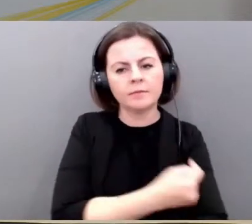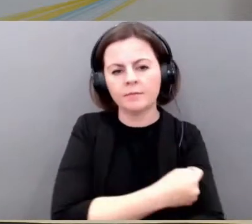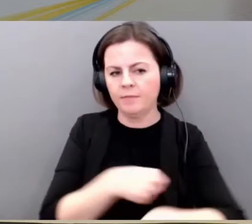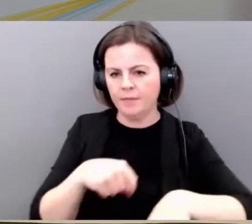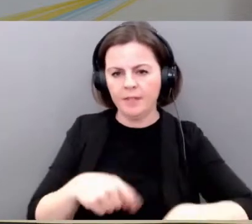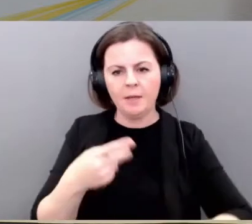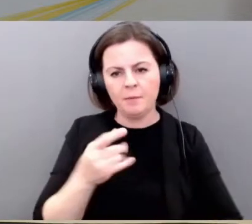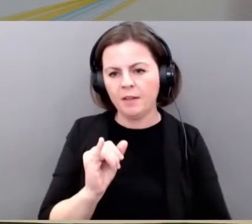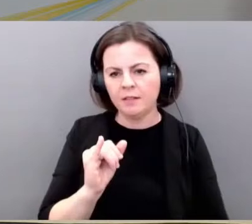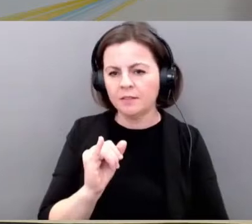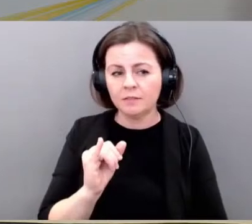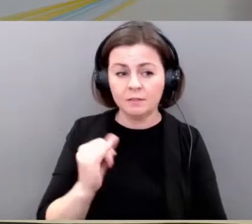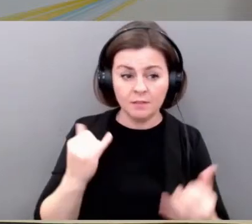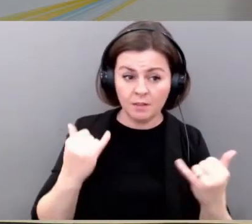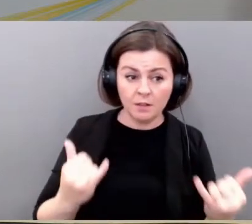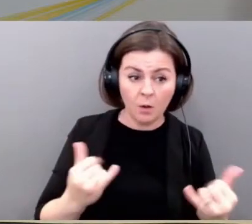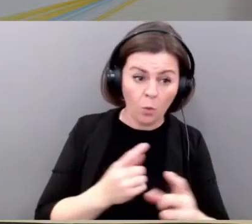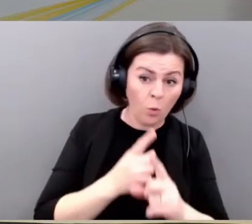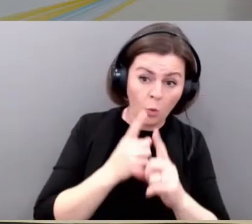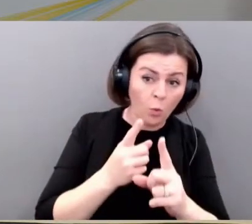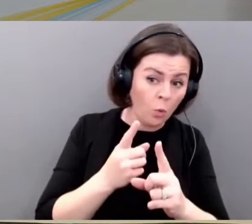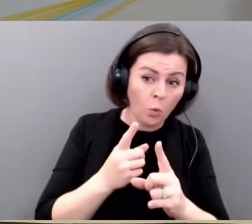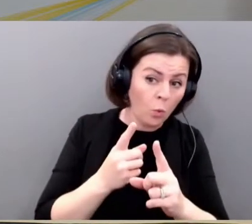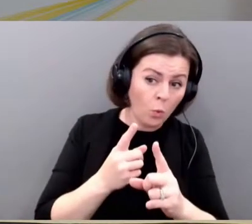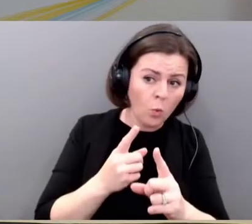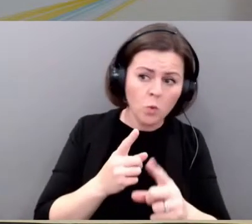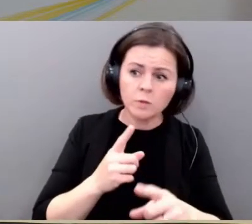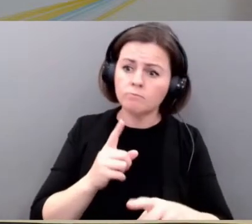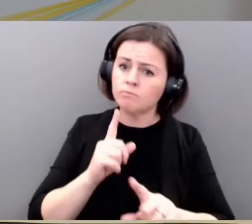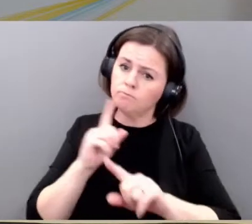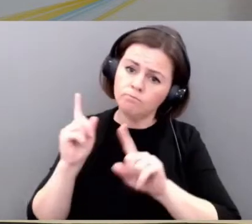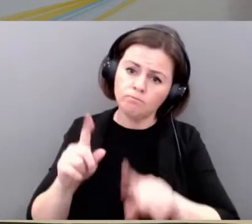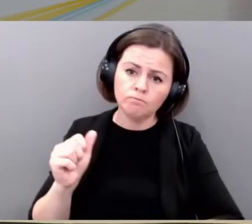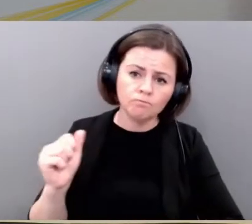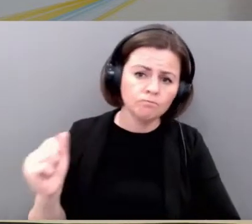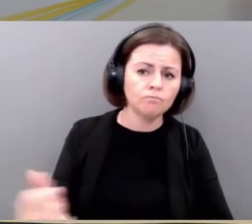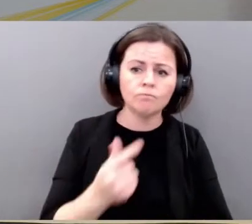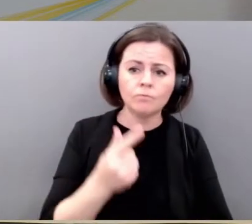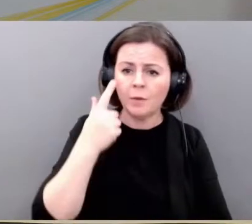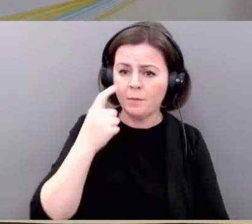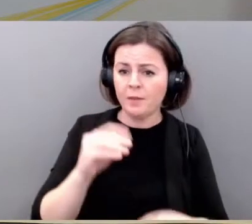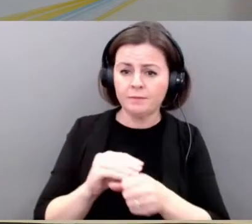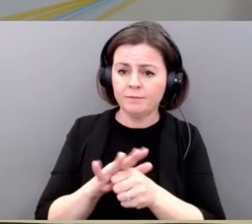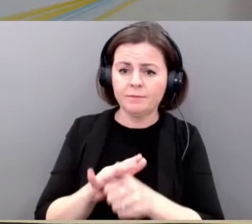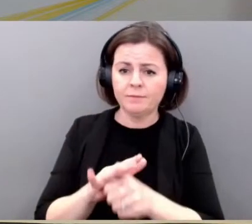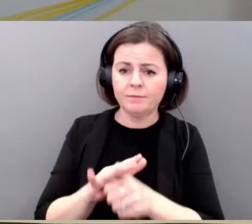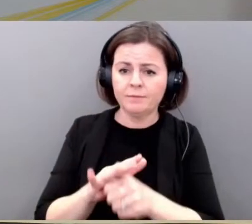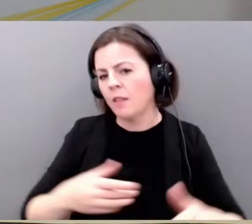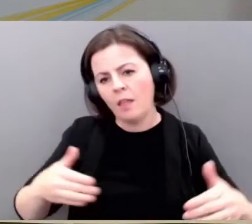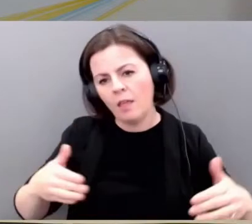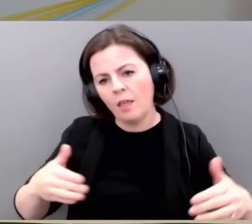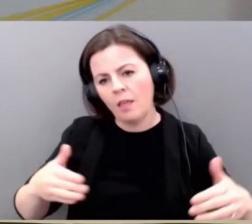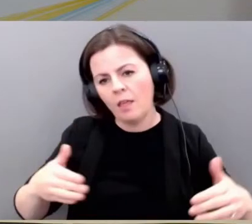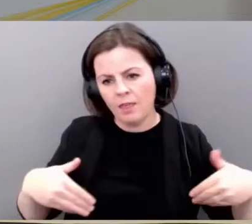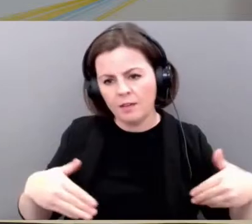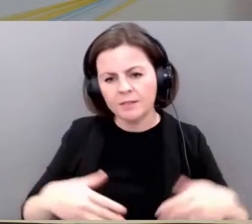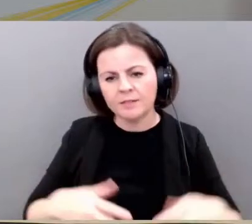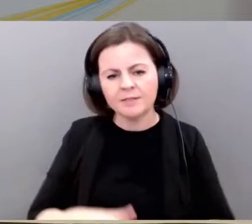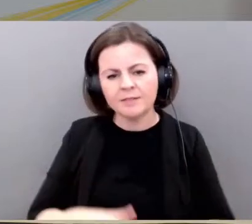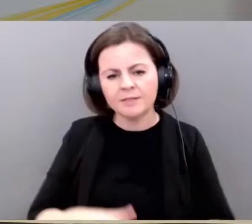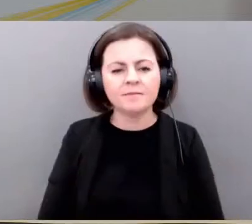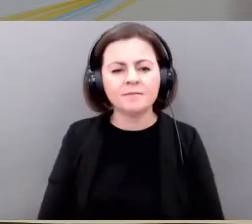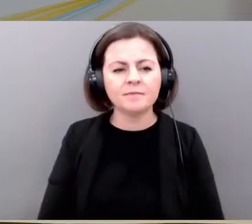the intention at this point in time to do mandatory vaccination with COVID vaccine. But Prince Edward Island